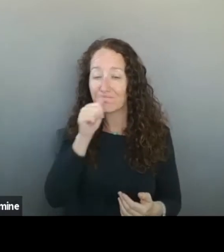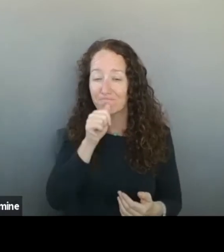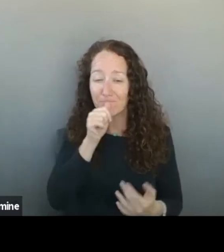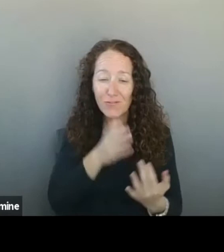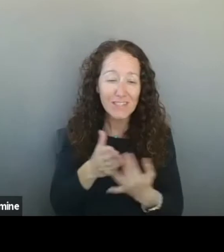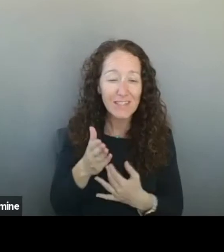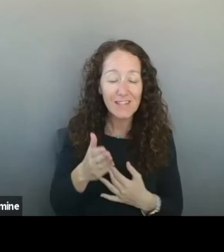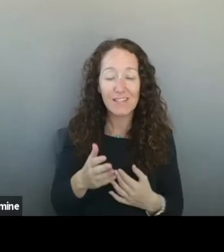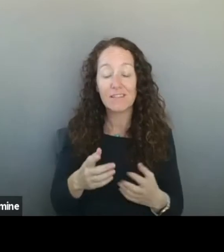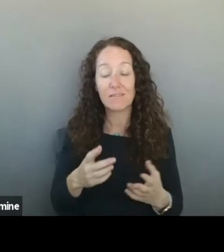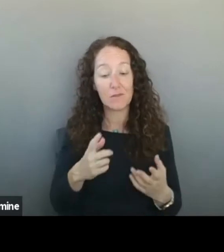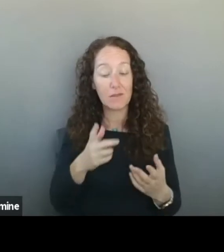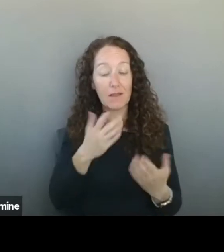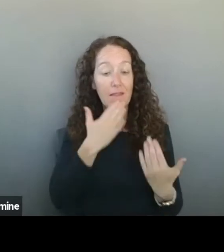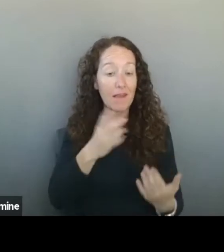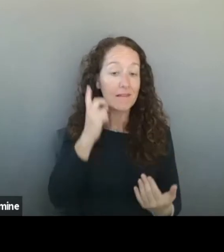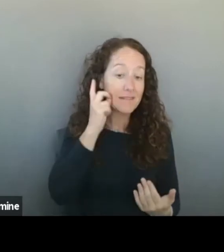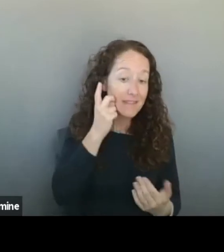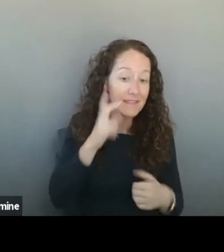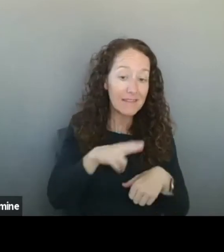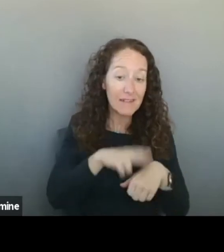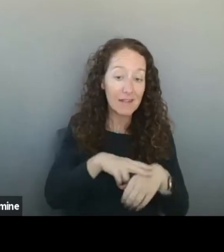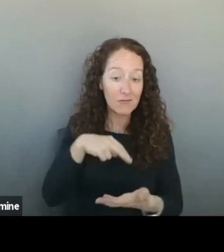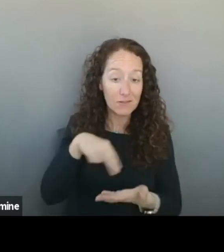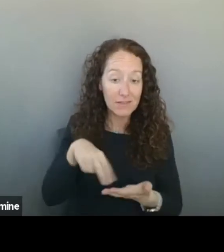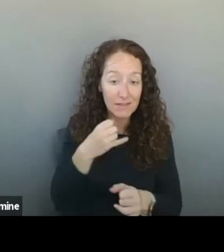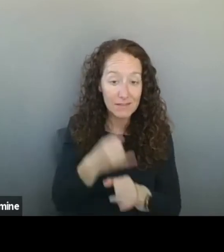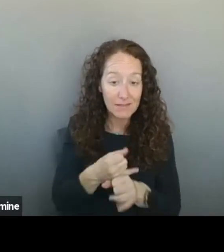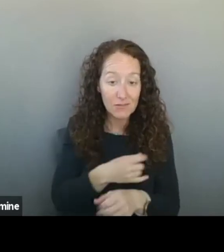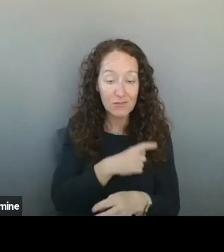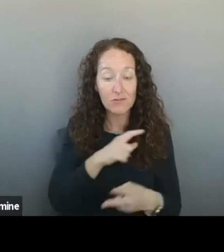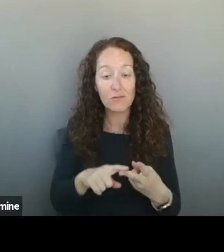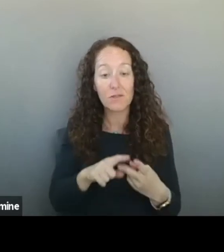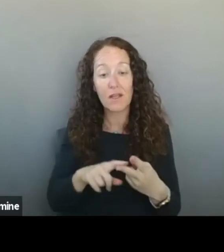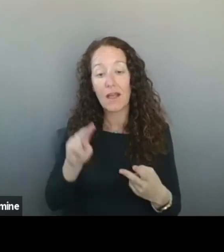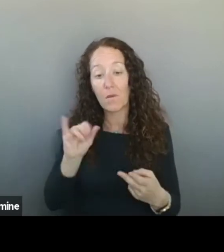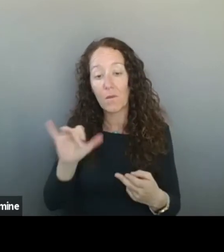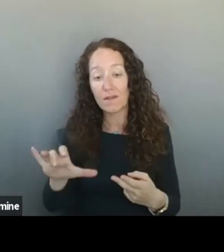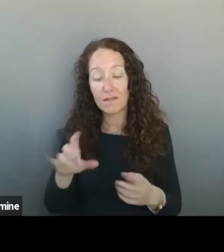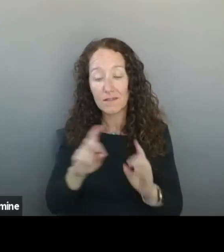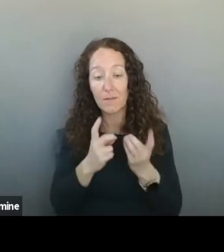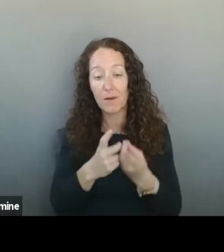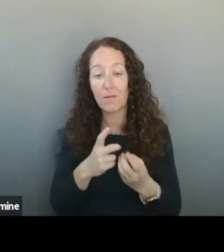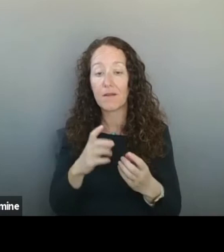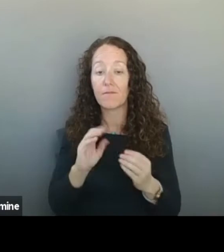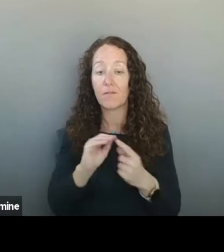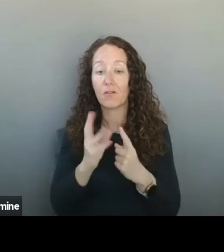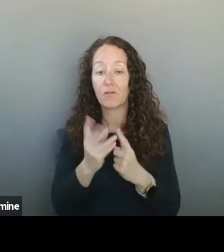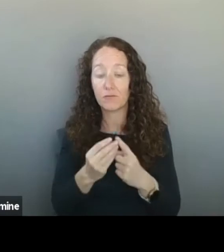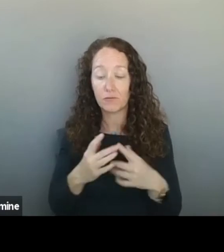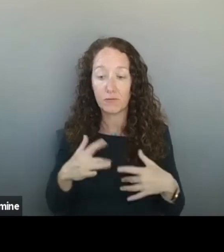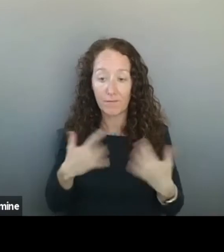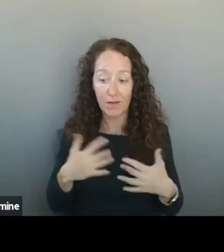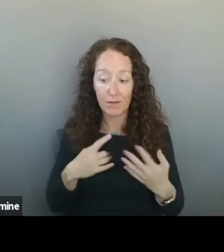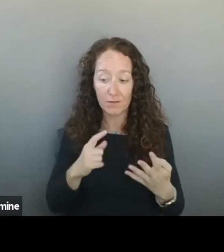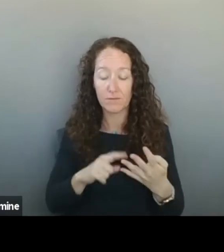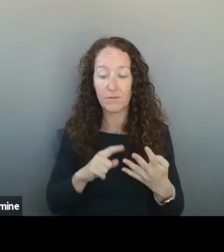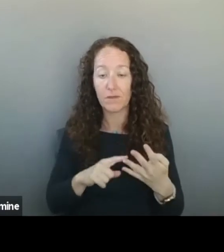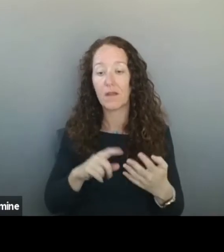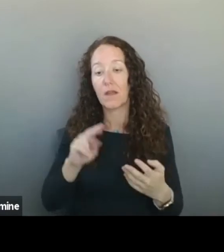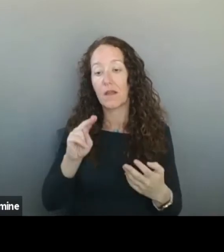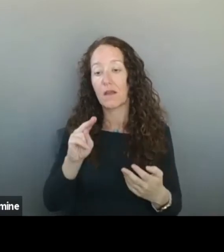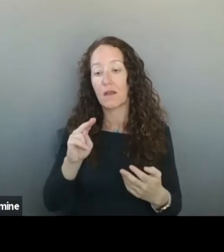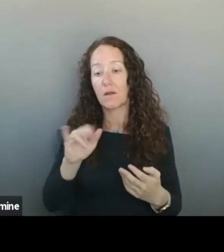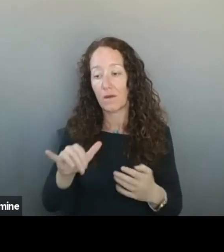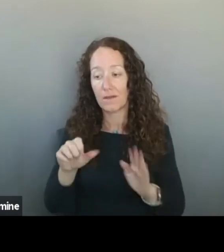Dance Institute, the New York City Department of Cultural Affairs, and the New York State Council on the Arts,